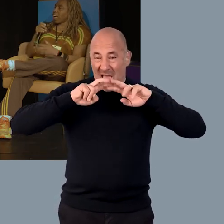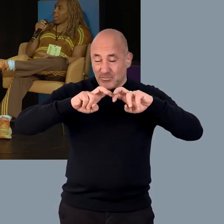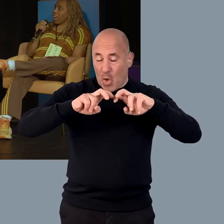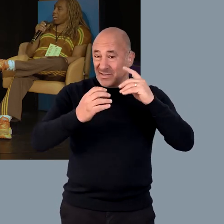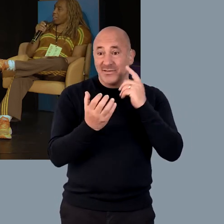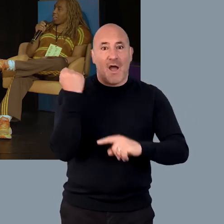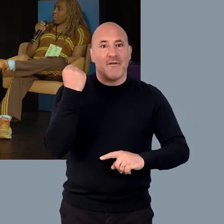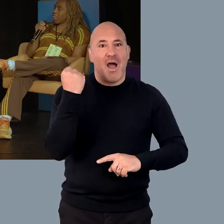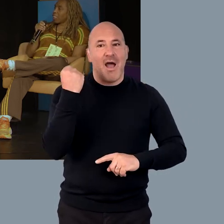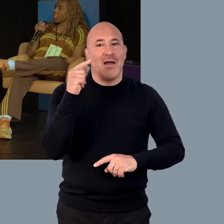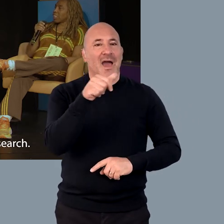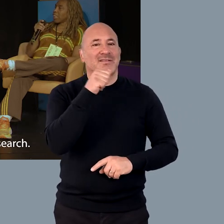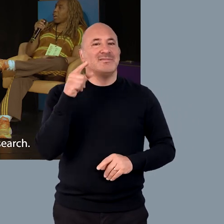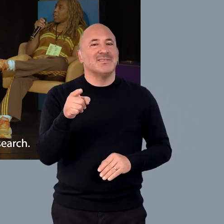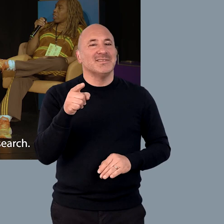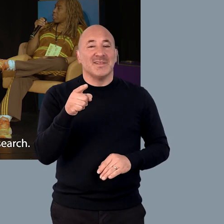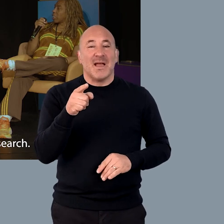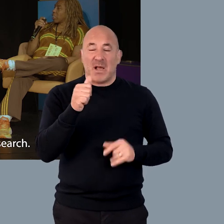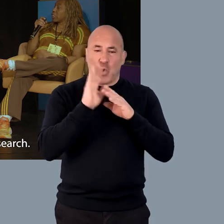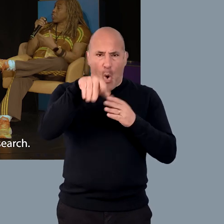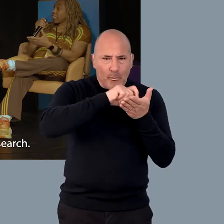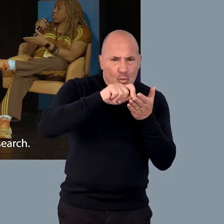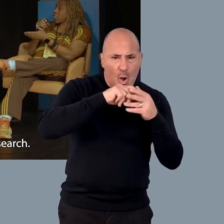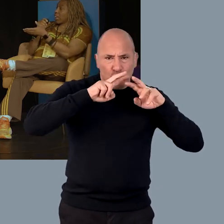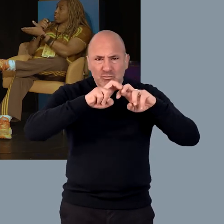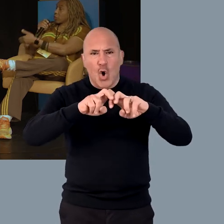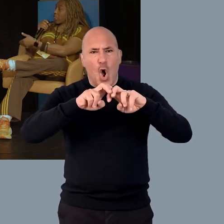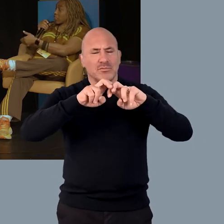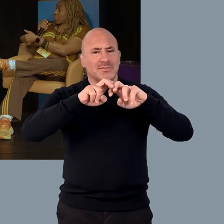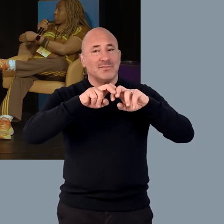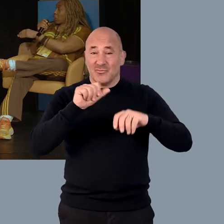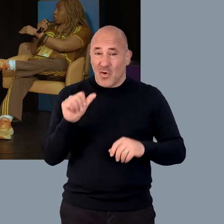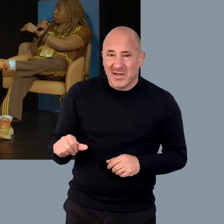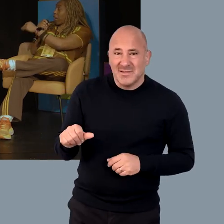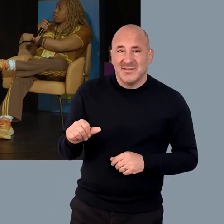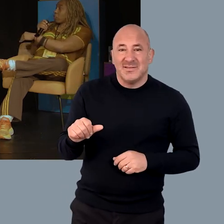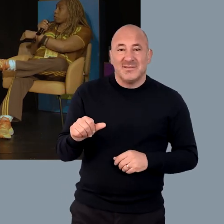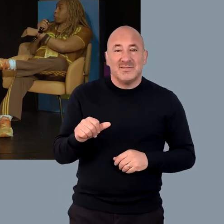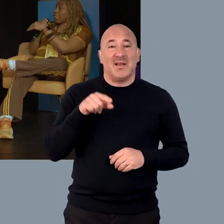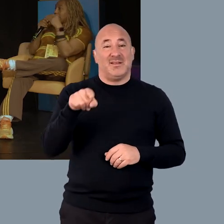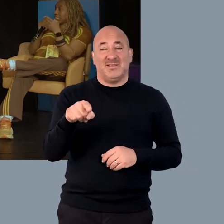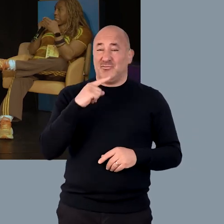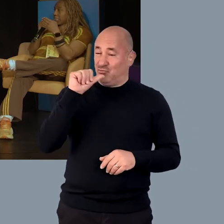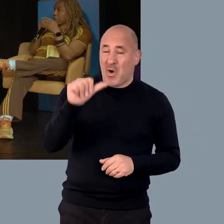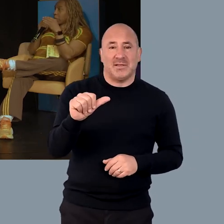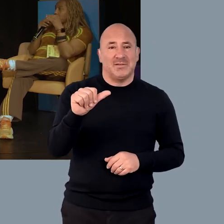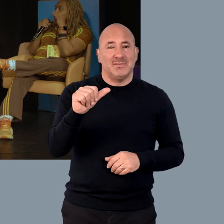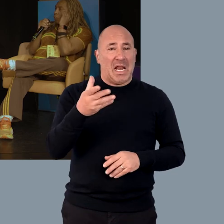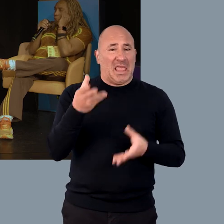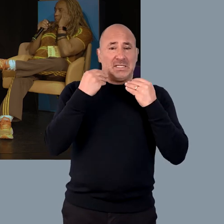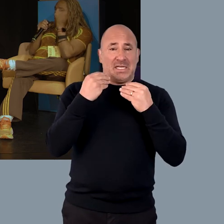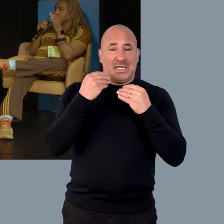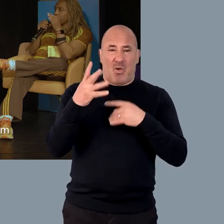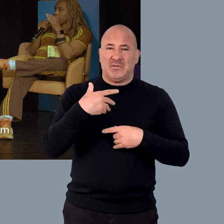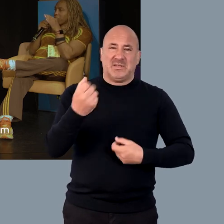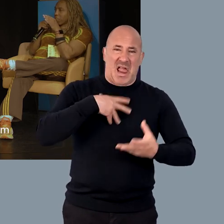explore and discover that's nice as well yeah do some homework do some research and what tarik says is so bang on about listening because